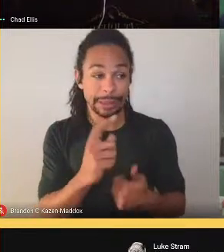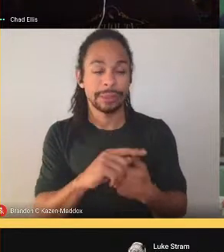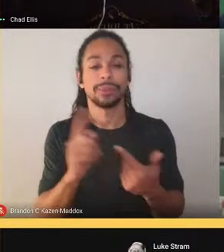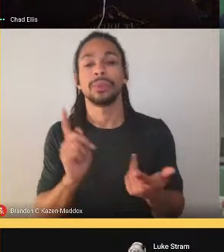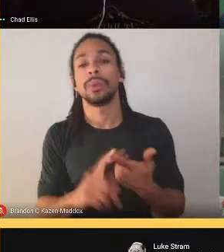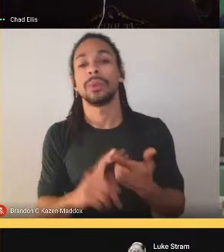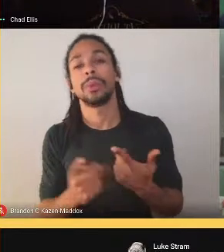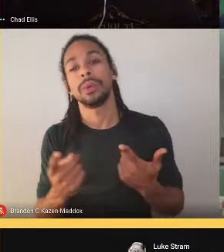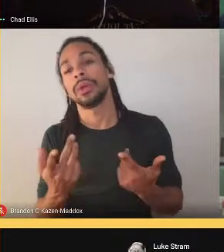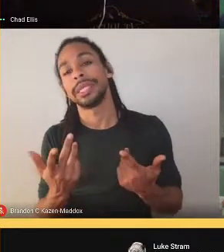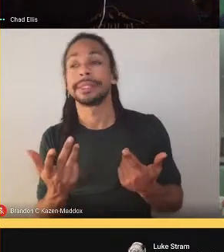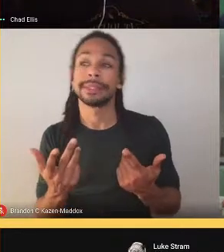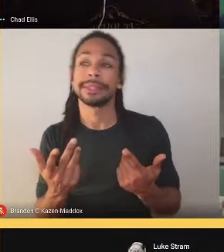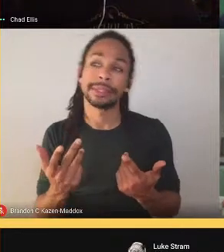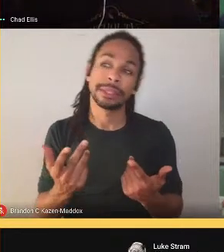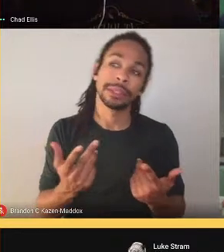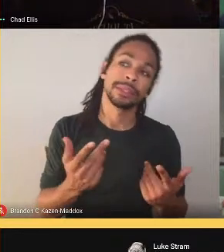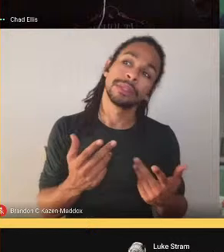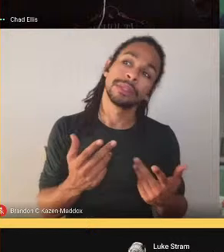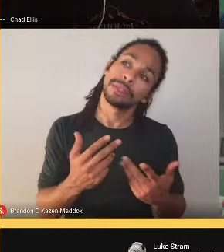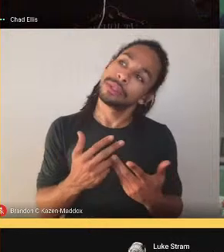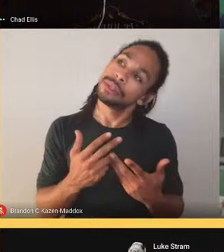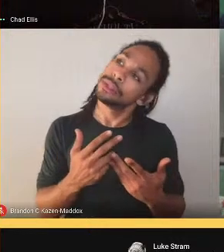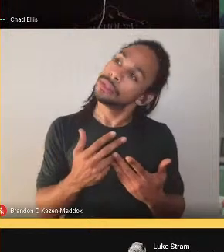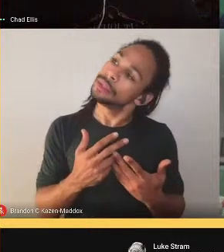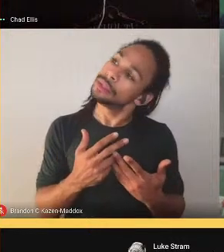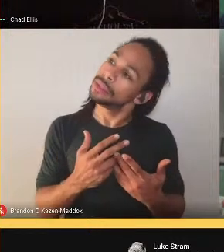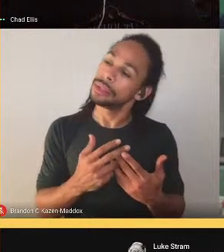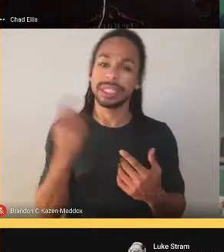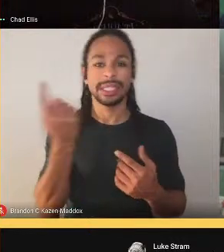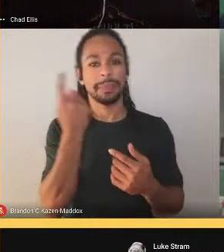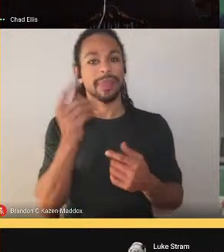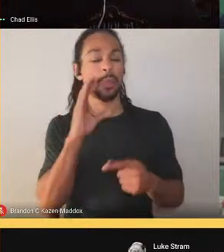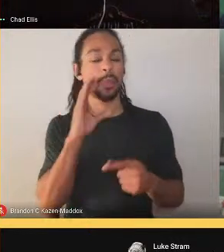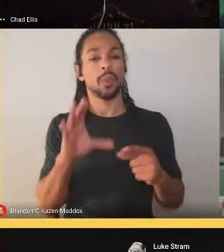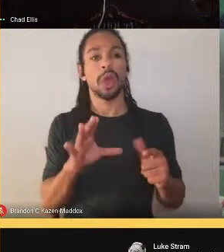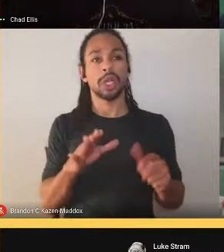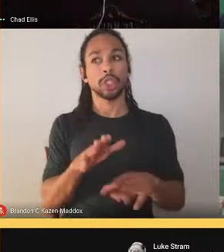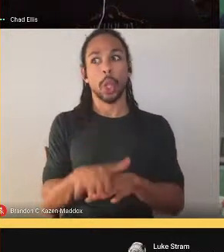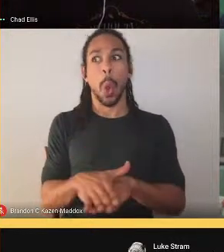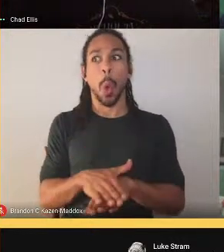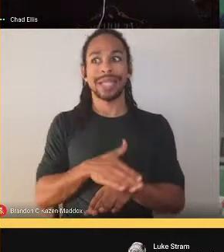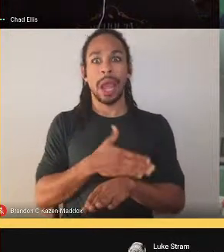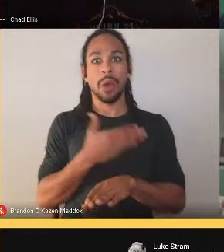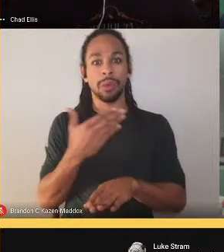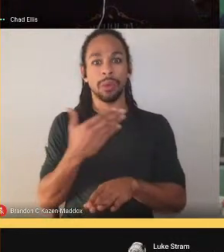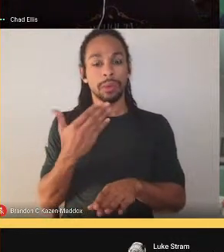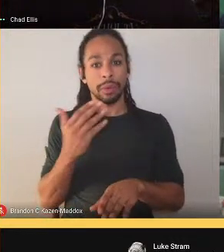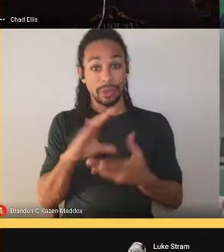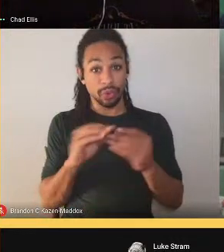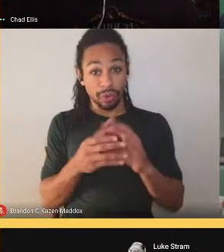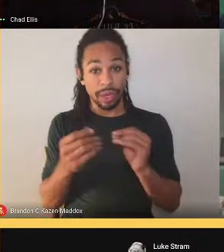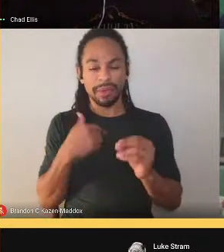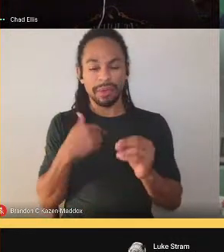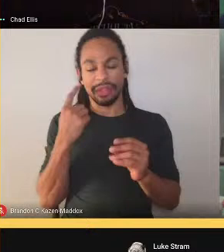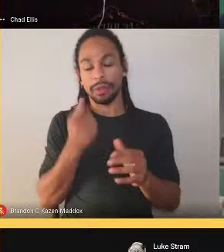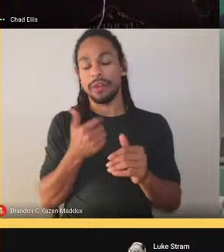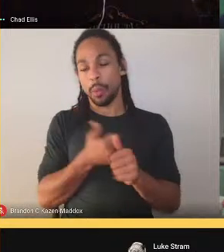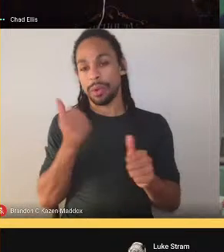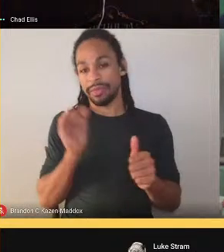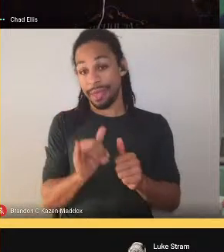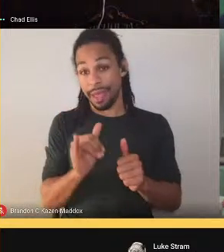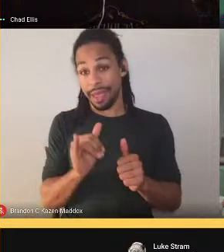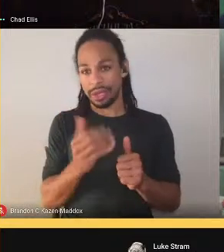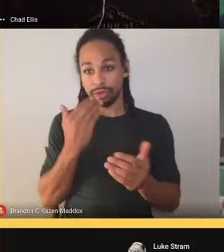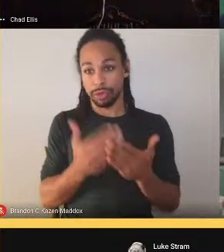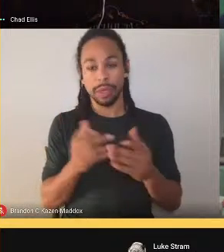something that would slow down the plot. Avoiding that, I think, is good. But in general, with like the